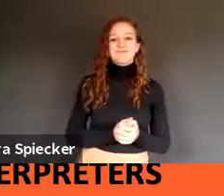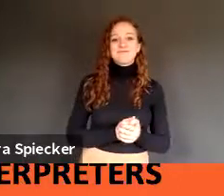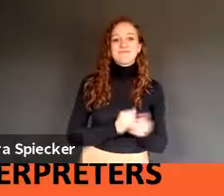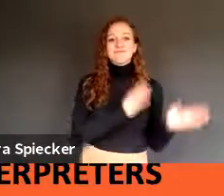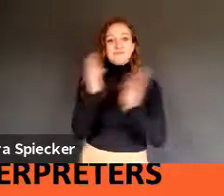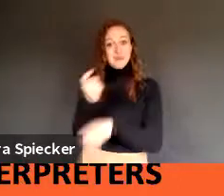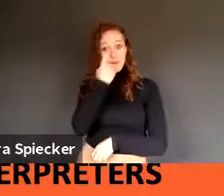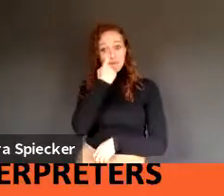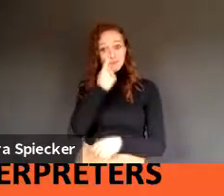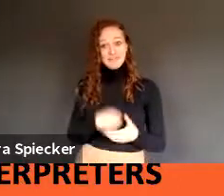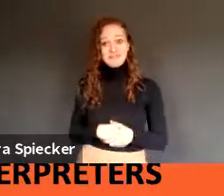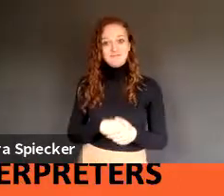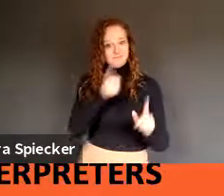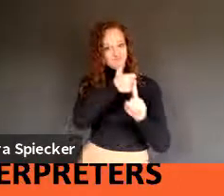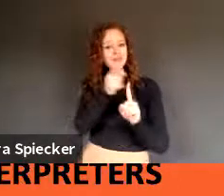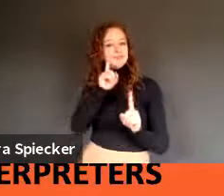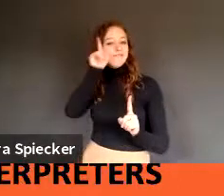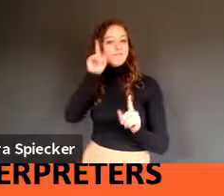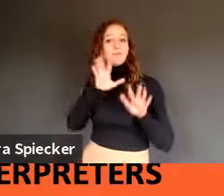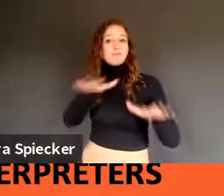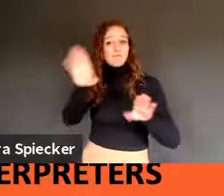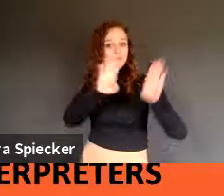So we shared that together.